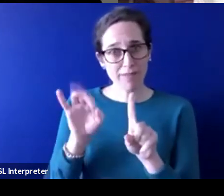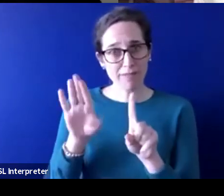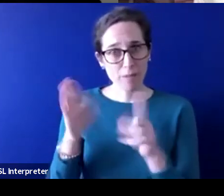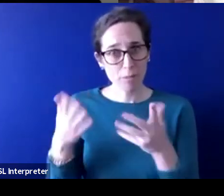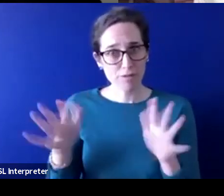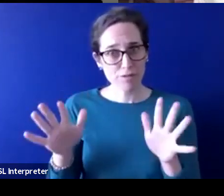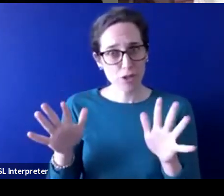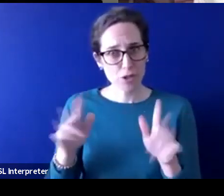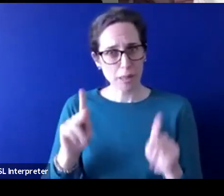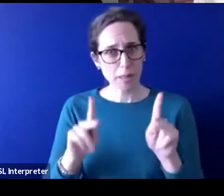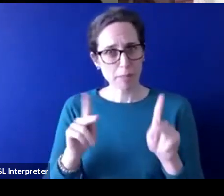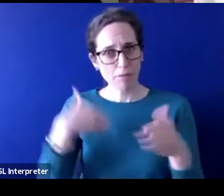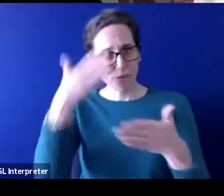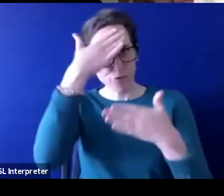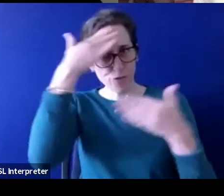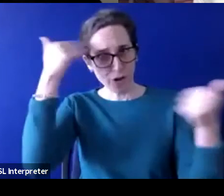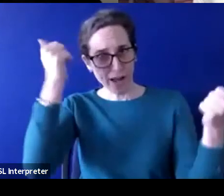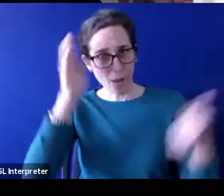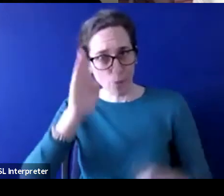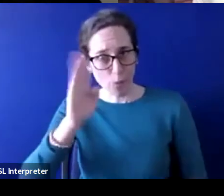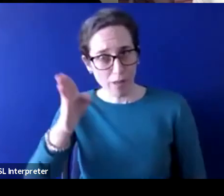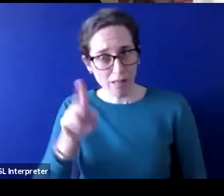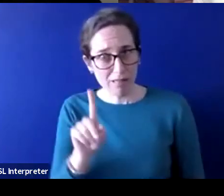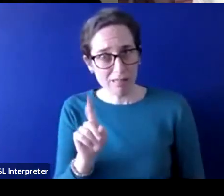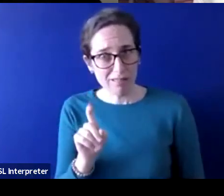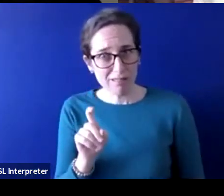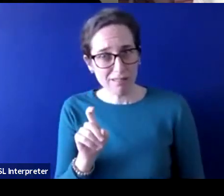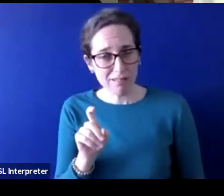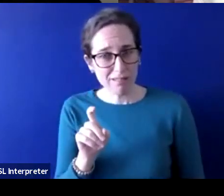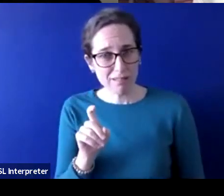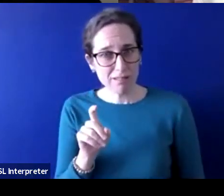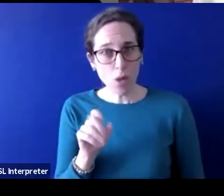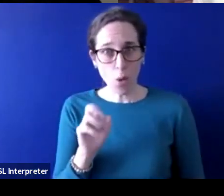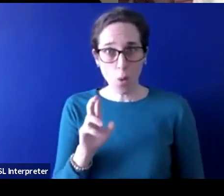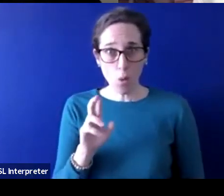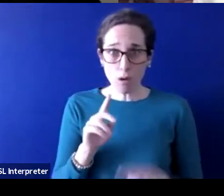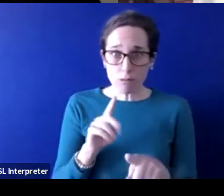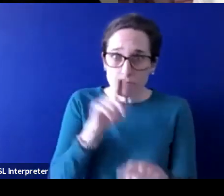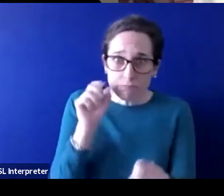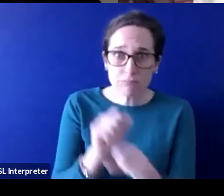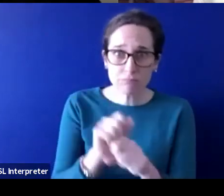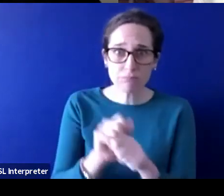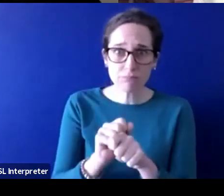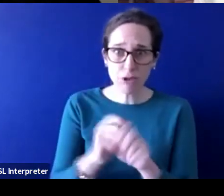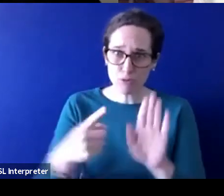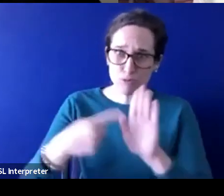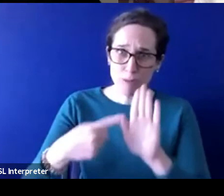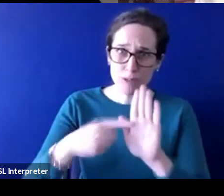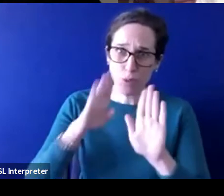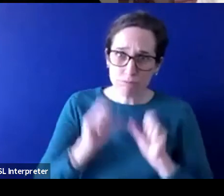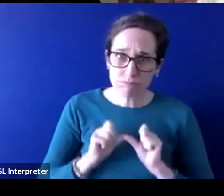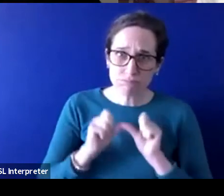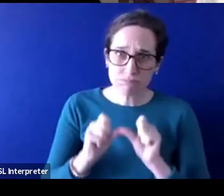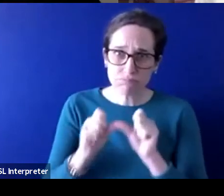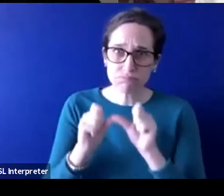forgotten, right? Or will there be, as you call it, true, authentic representation all